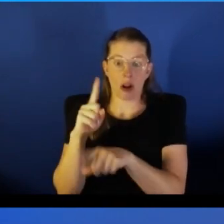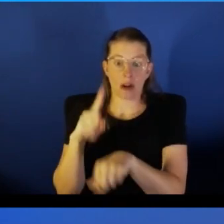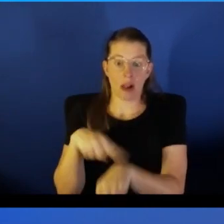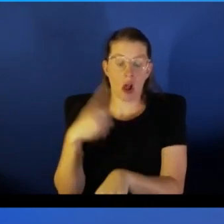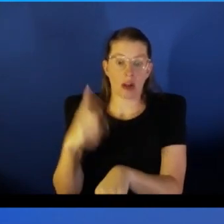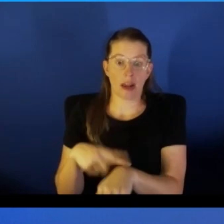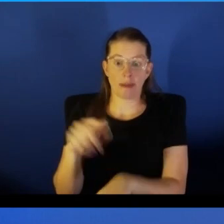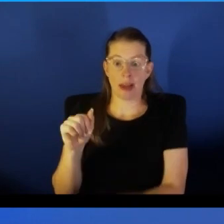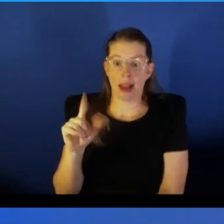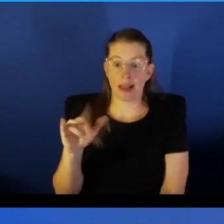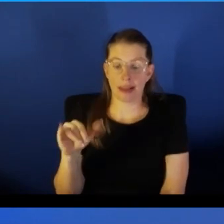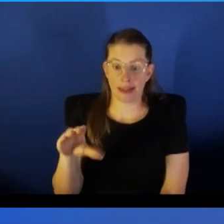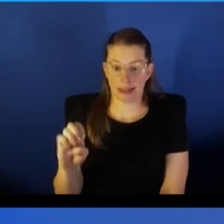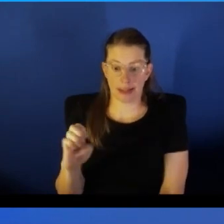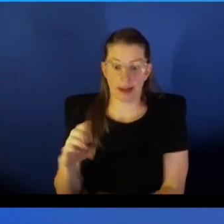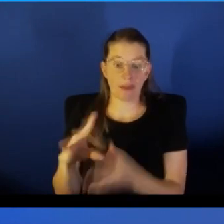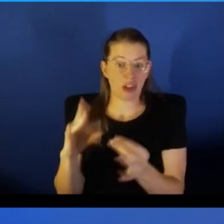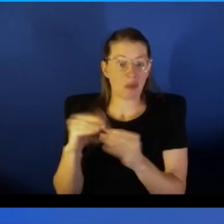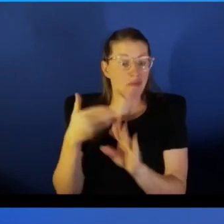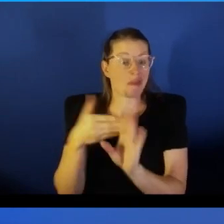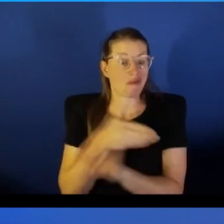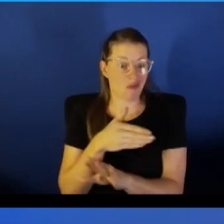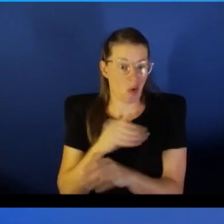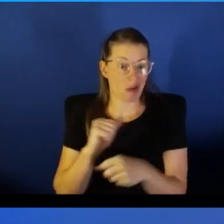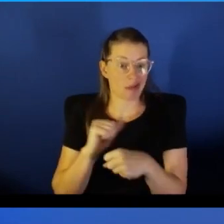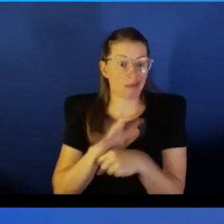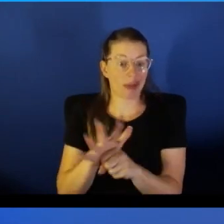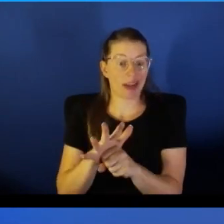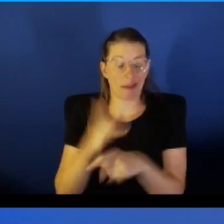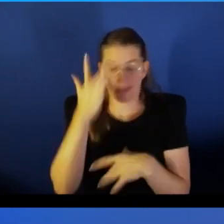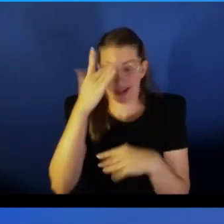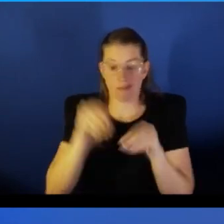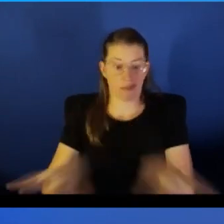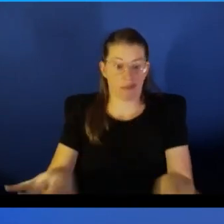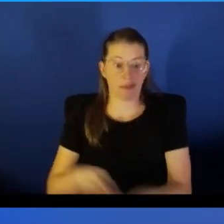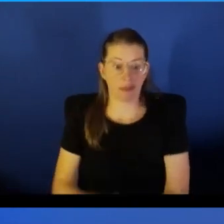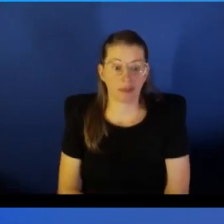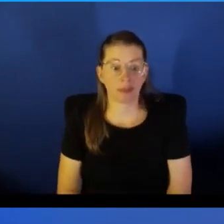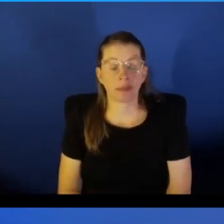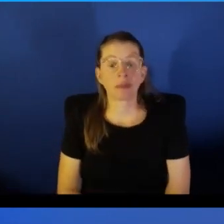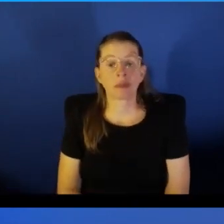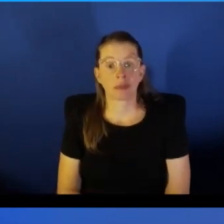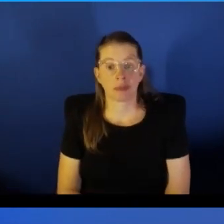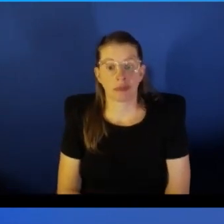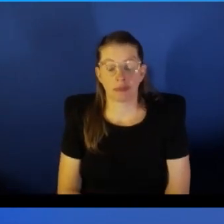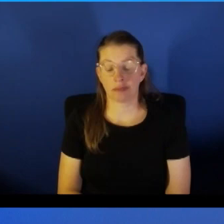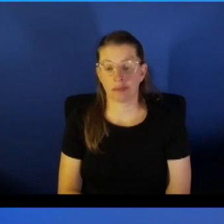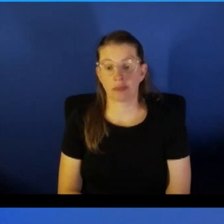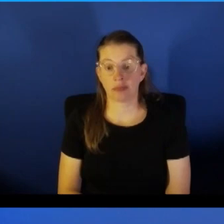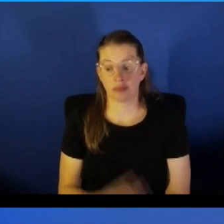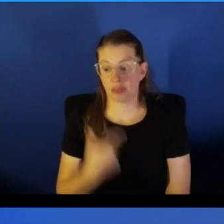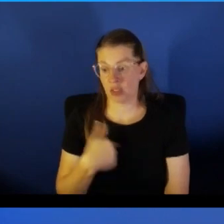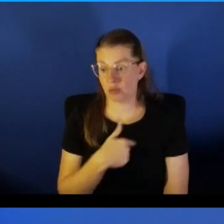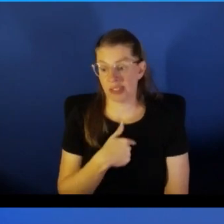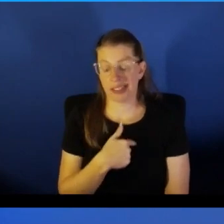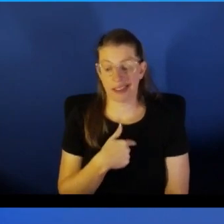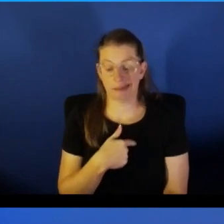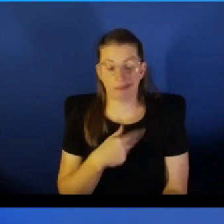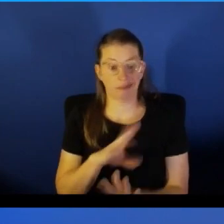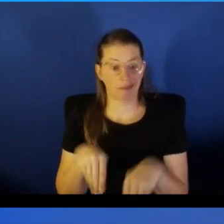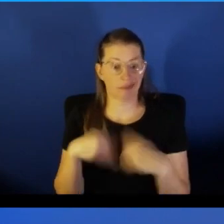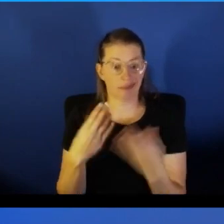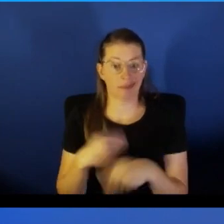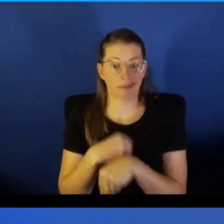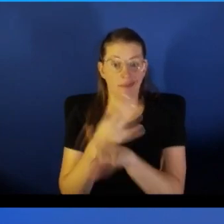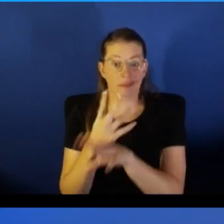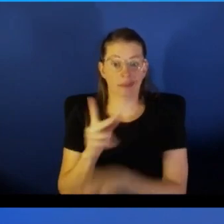before the pandemic. We have a long history here at the medical center and within our division to do telehealth services. And so Kansas being